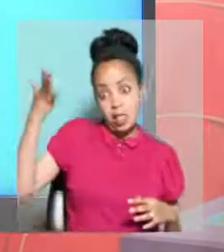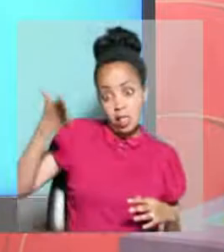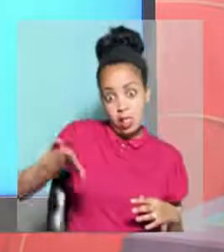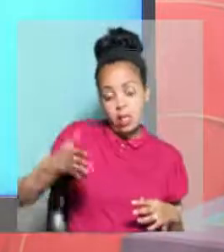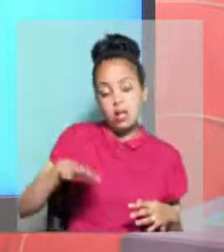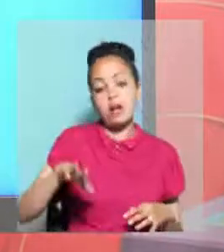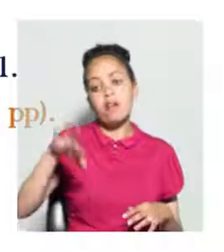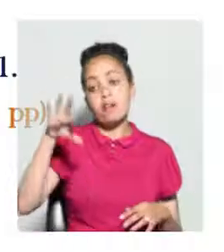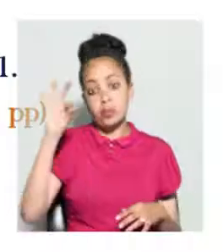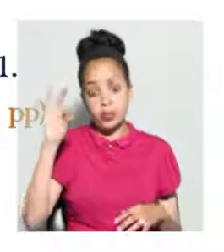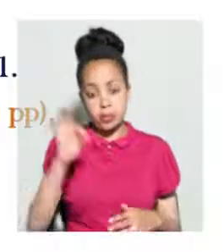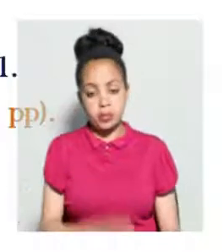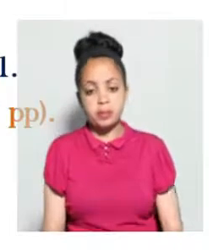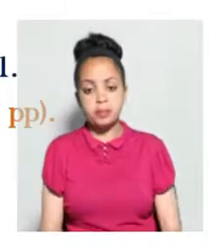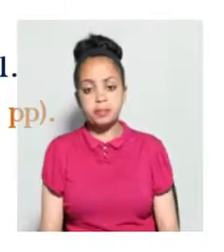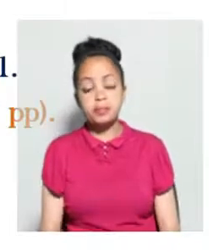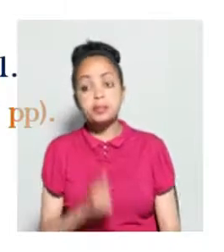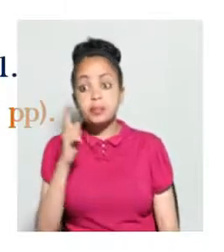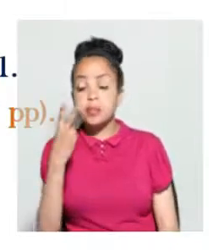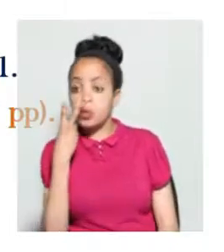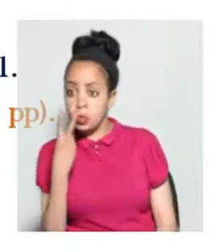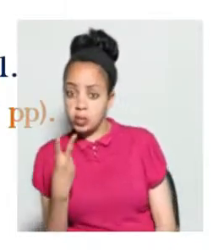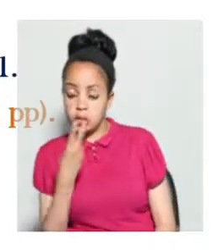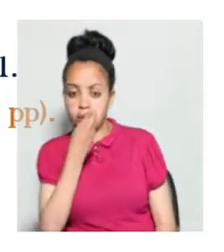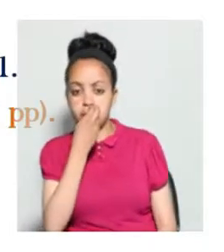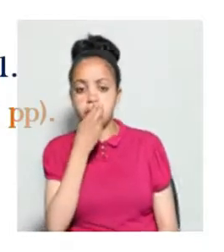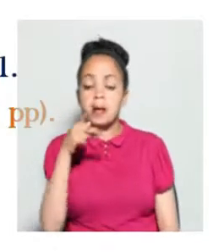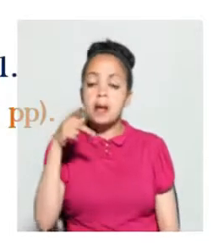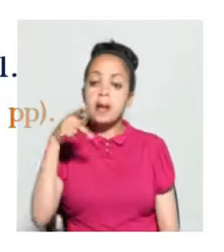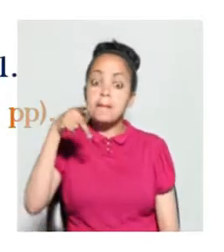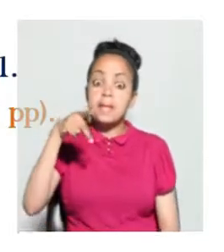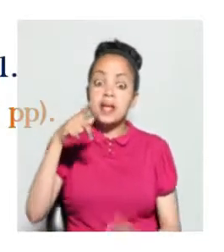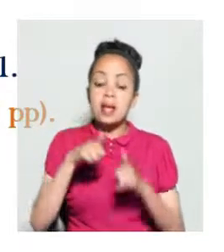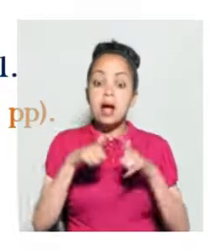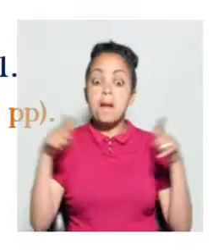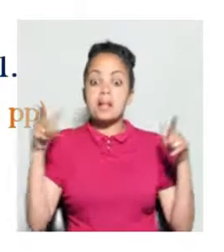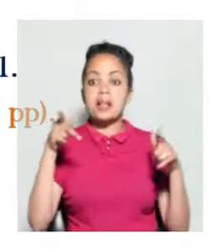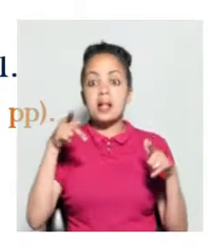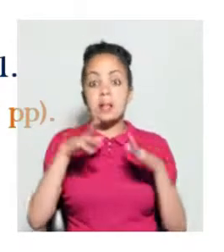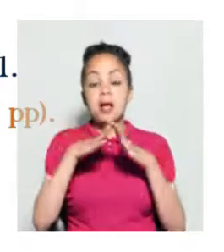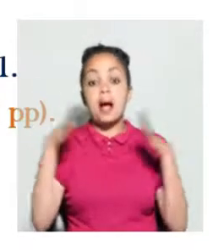become observed. Here, P capital,